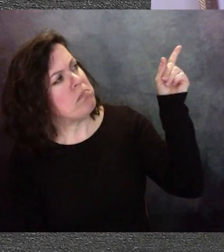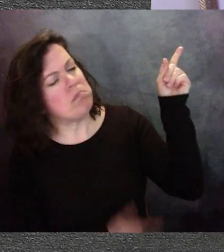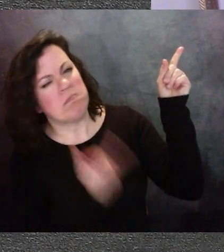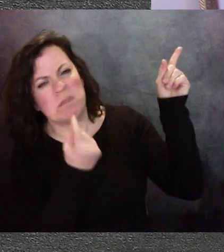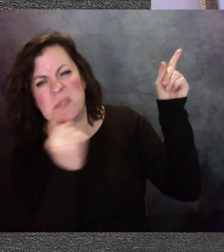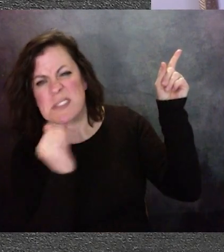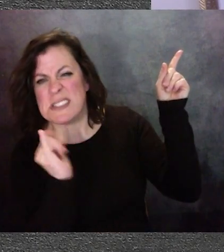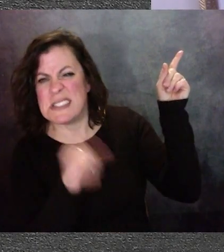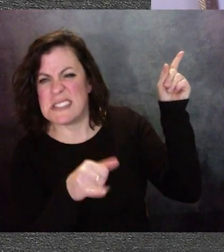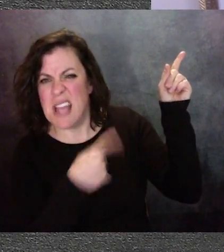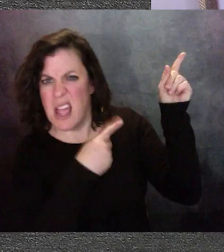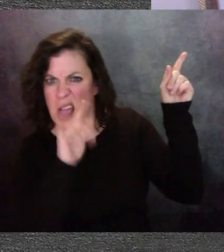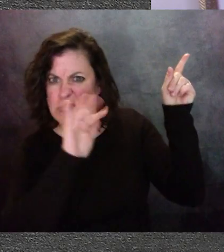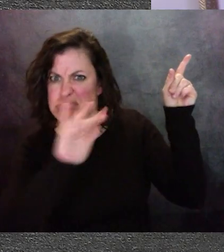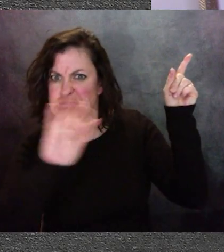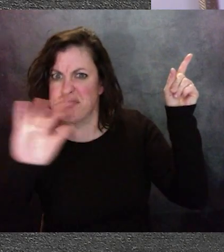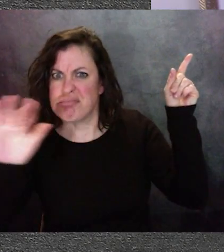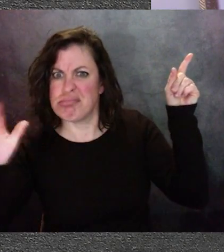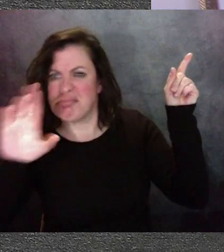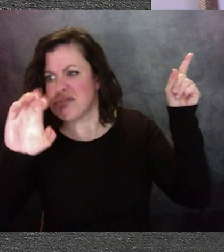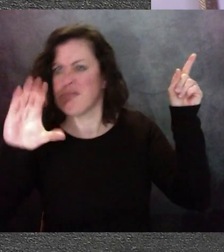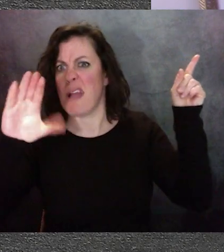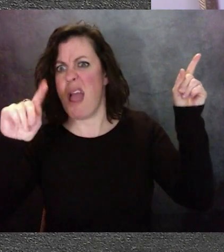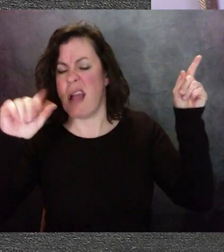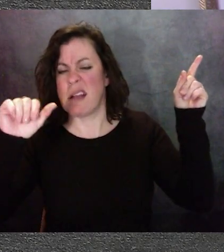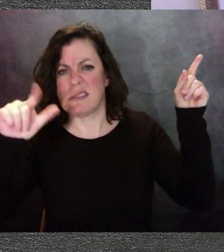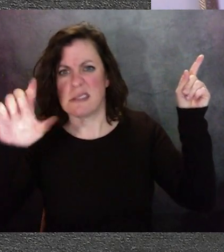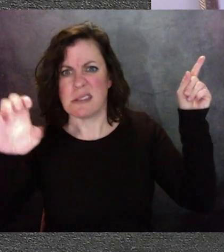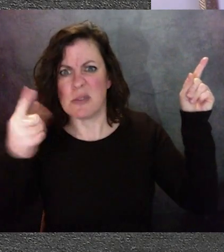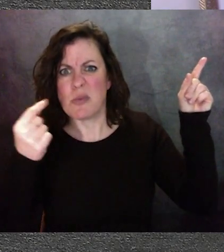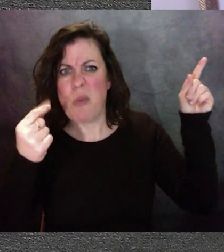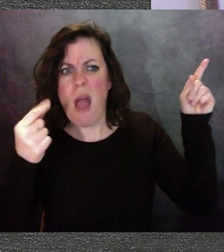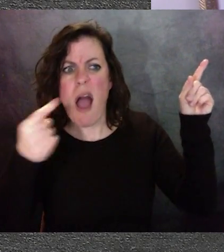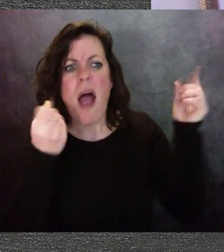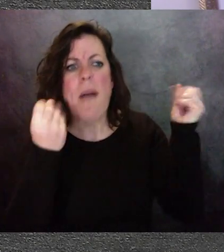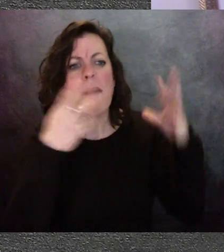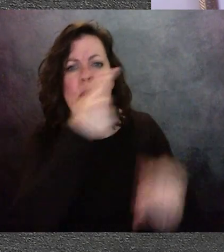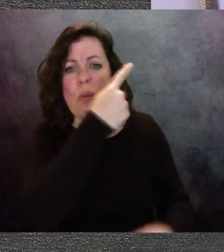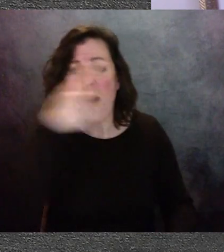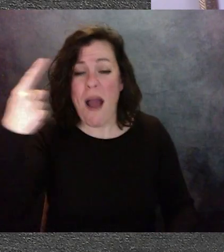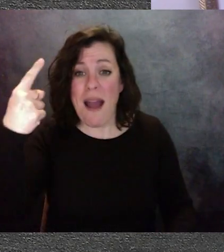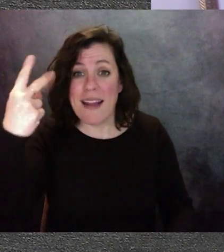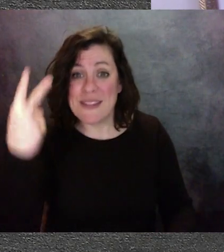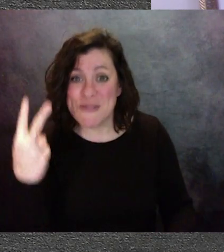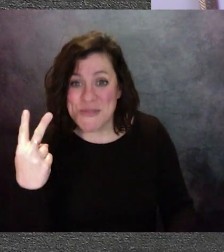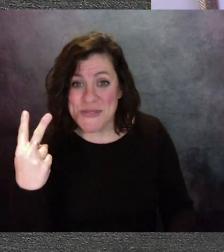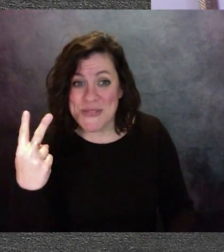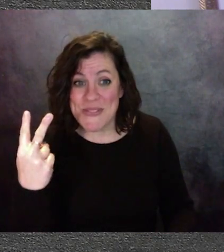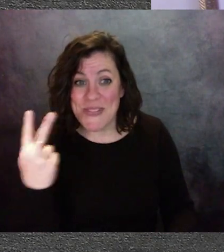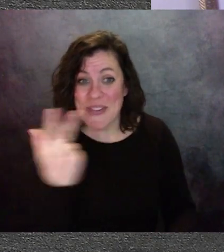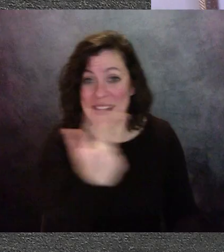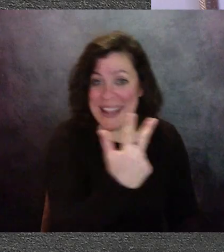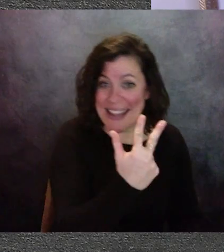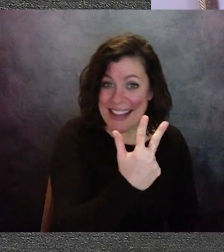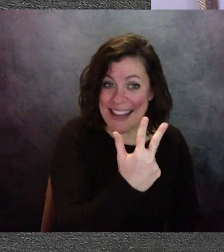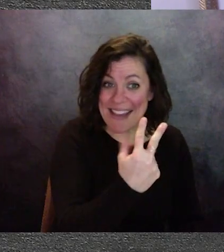That's a big word. Help me count the sides first. 1, 2,